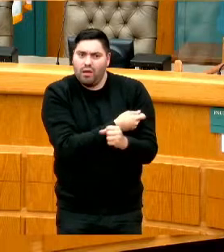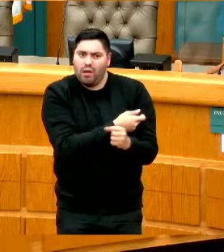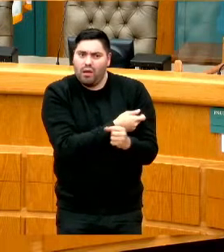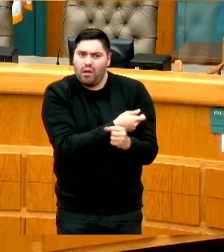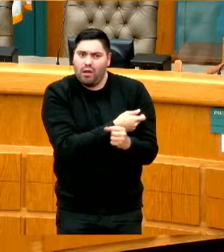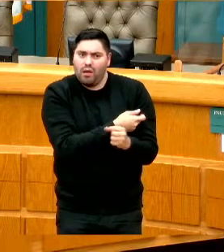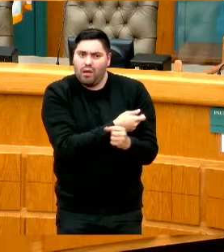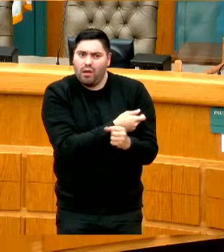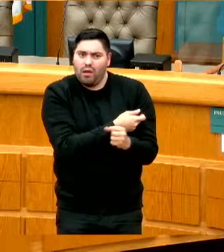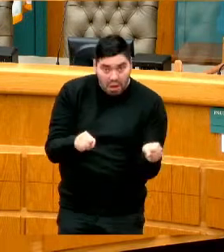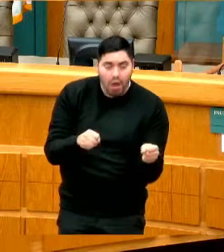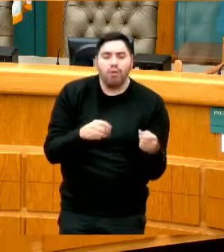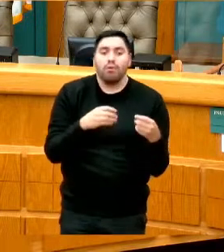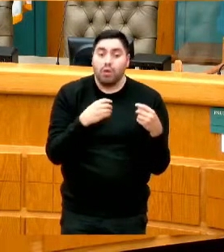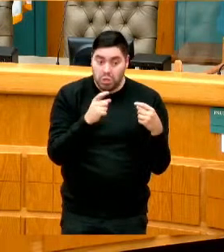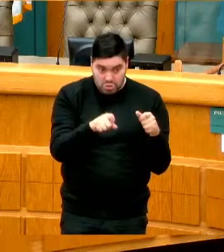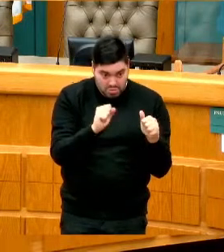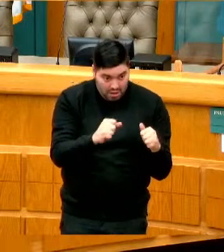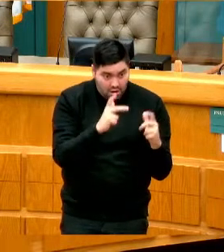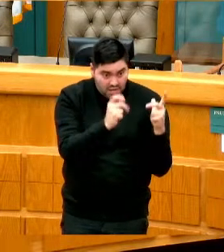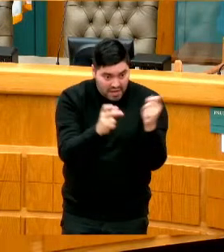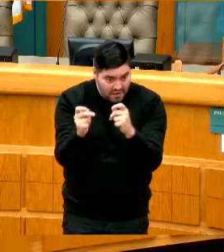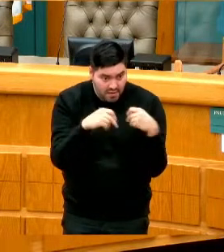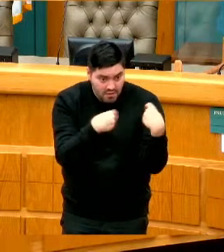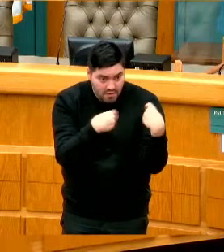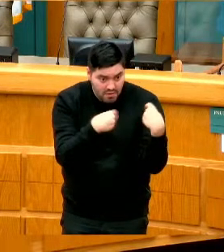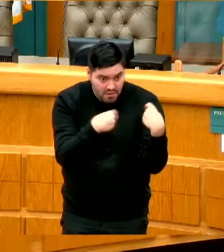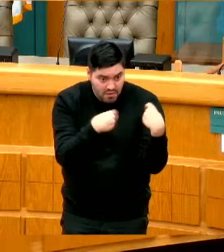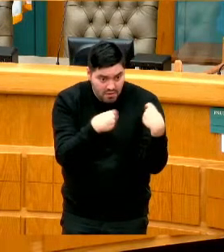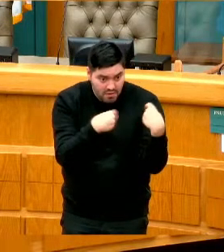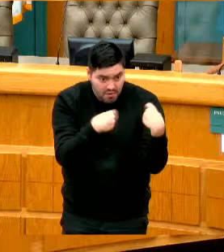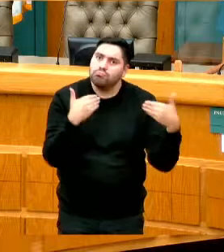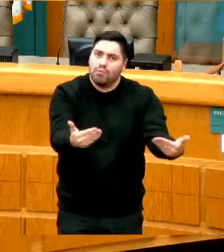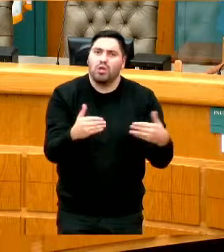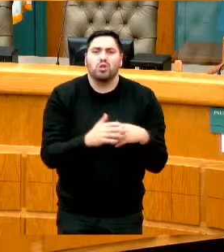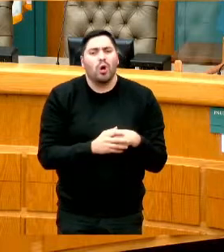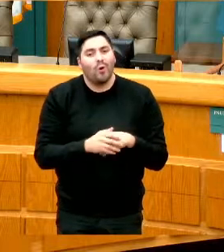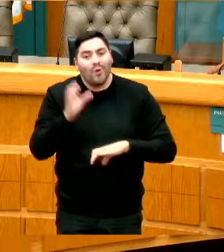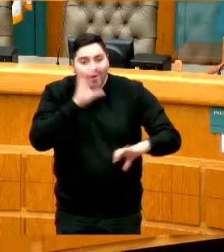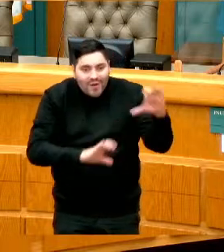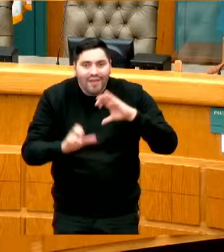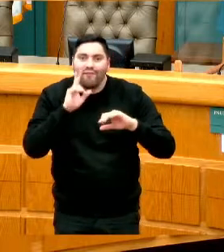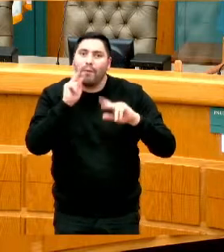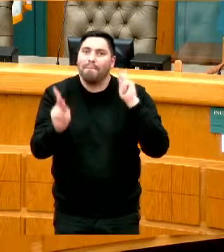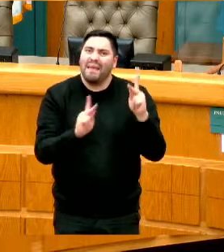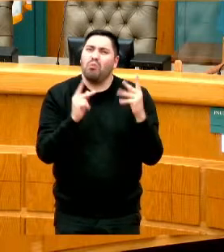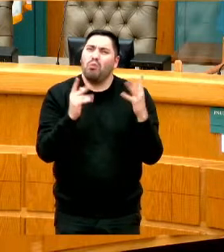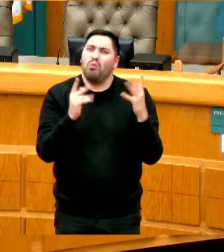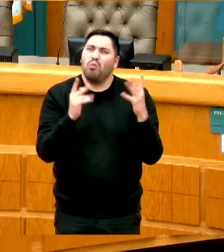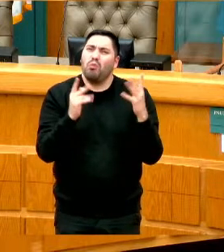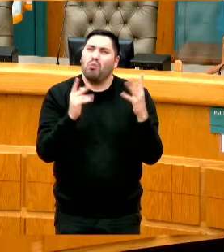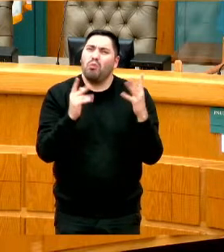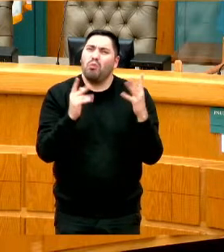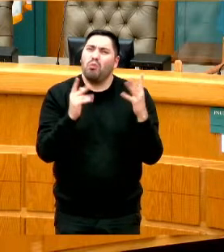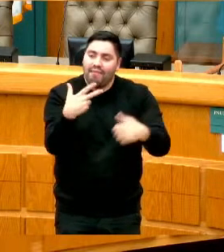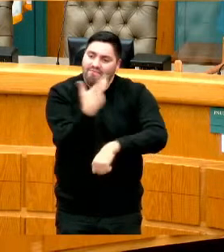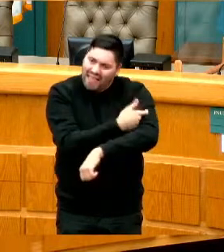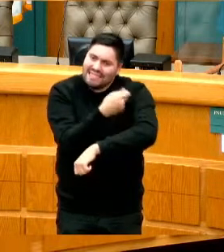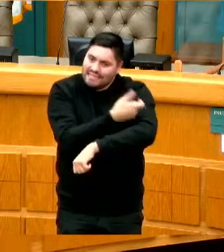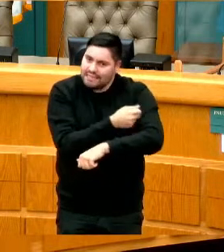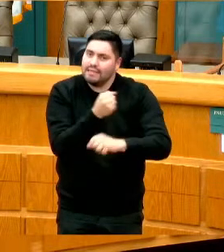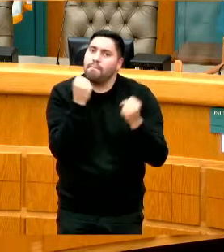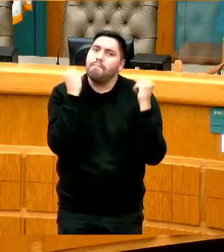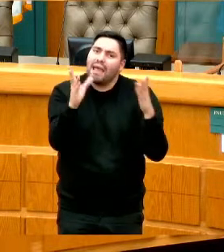the distribution out. In other words, we're looking for arms. We want to vaccinate as many people as we